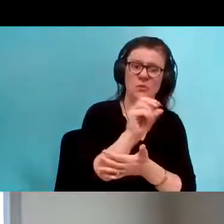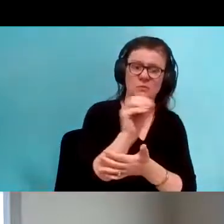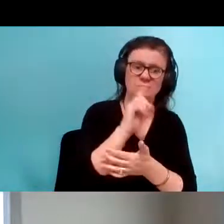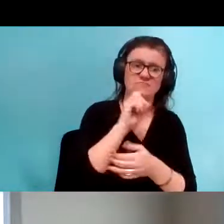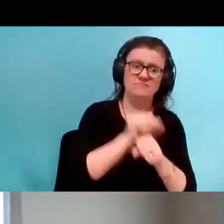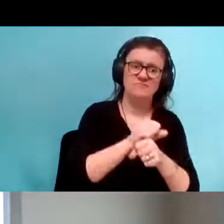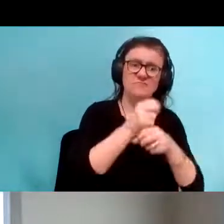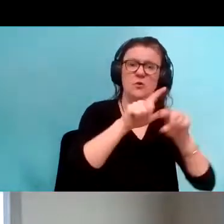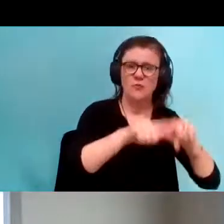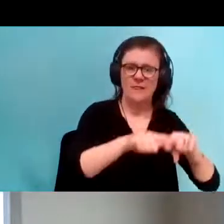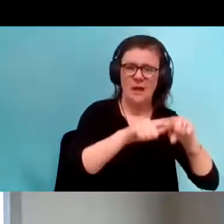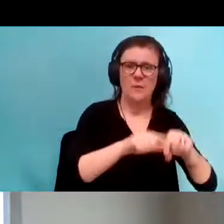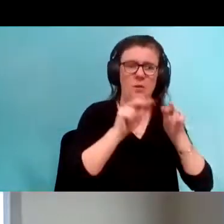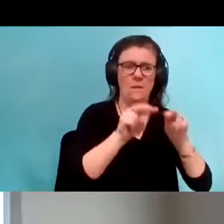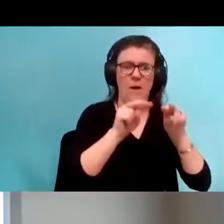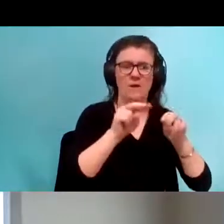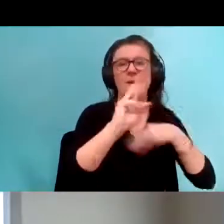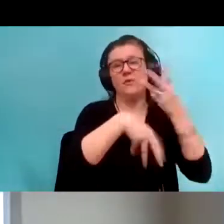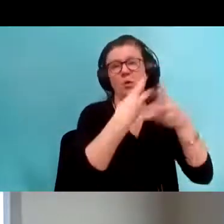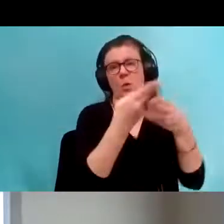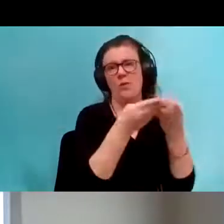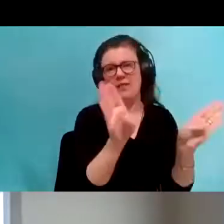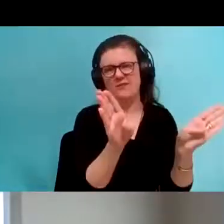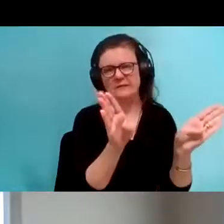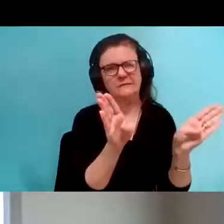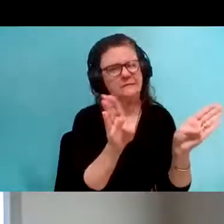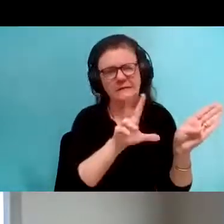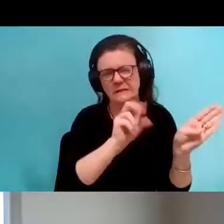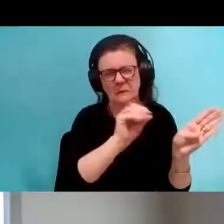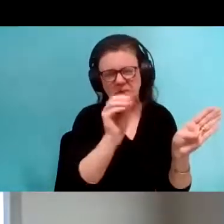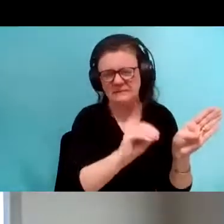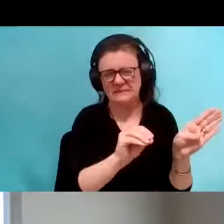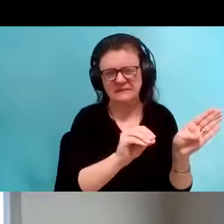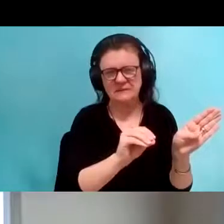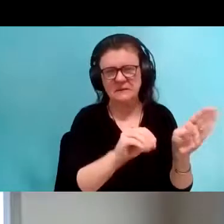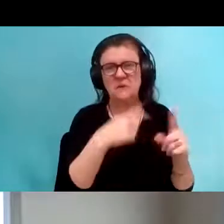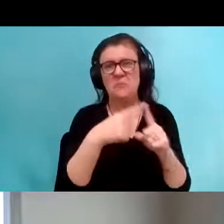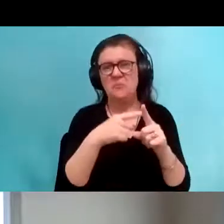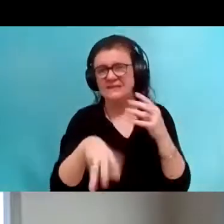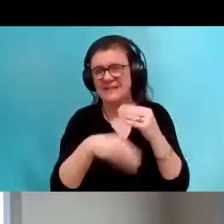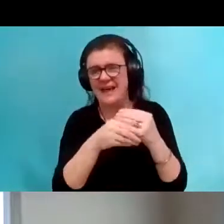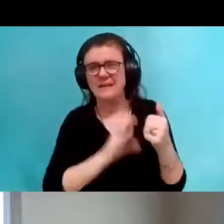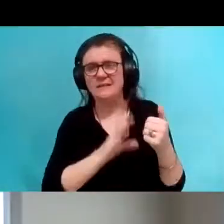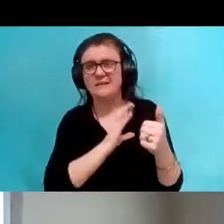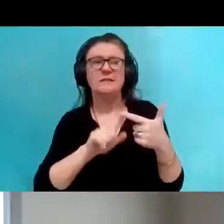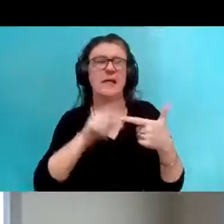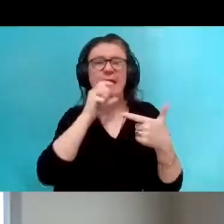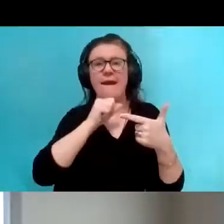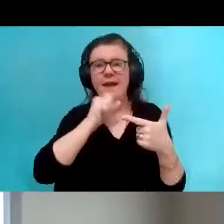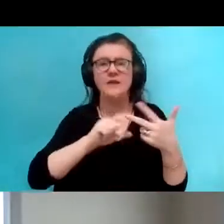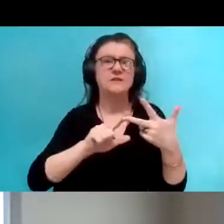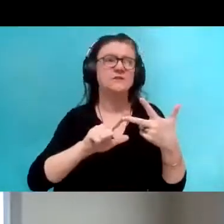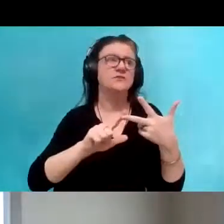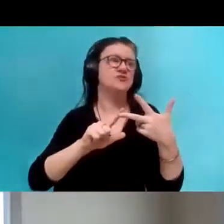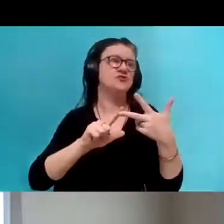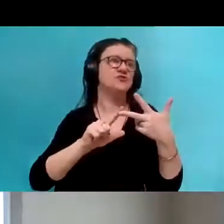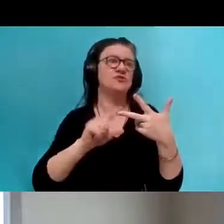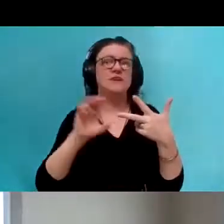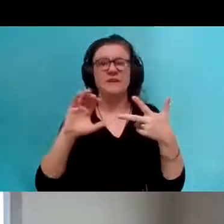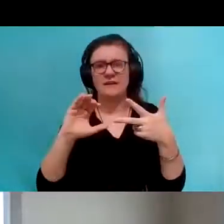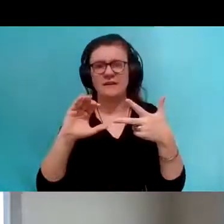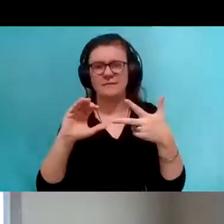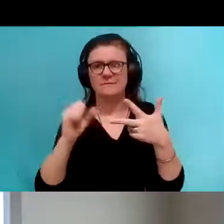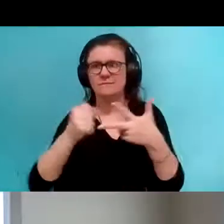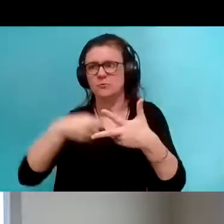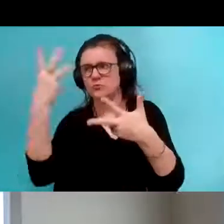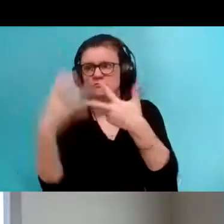reliably monitored at the global level. And when we add characteristics such as age, class, race, disability,